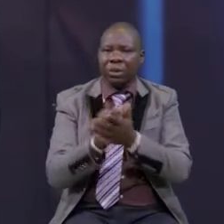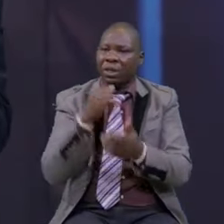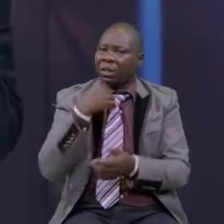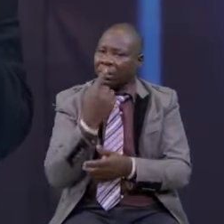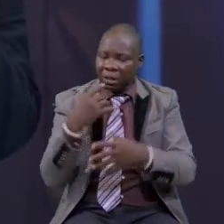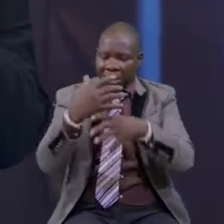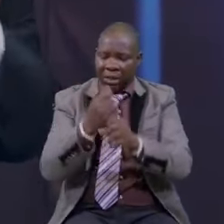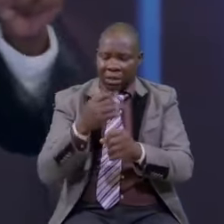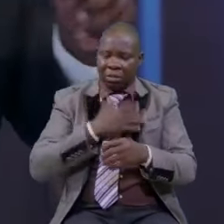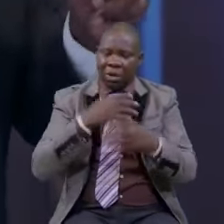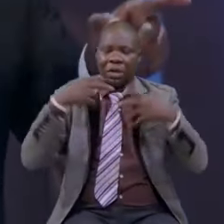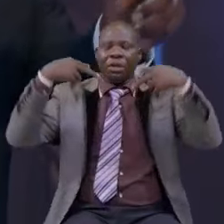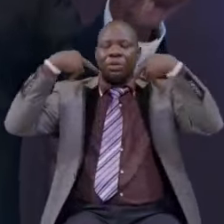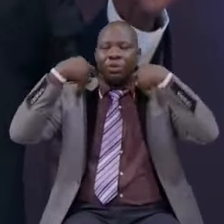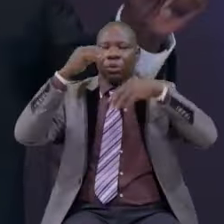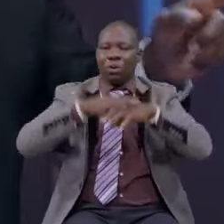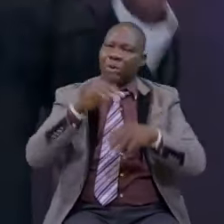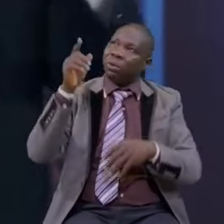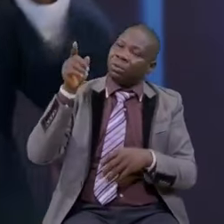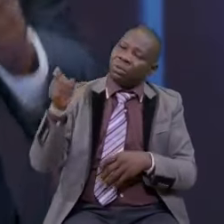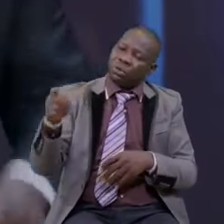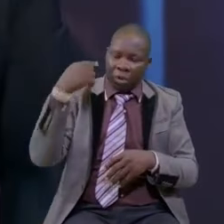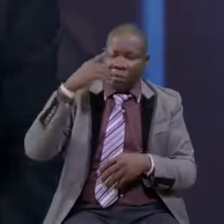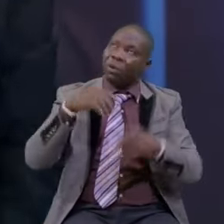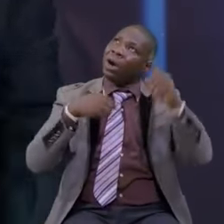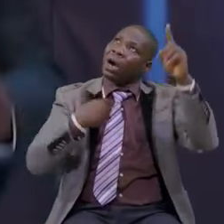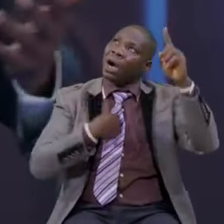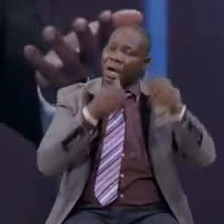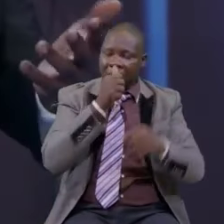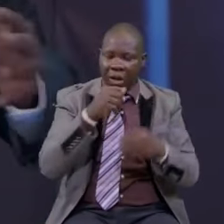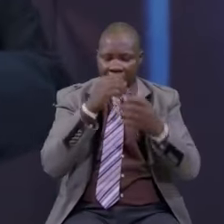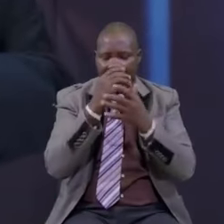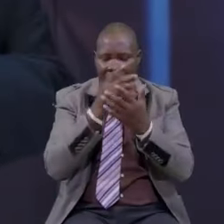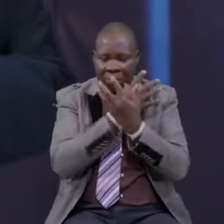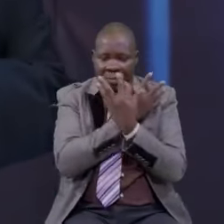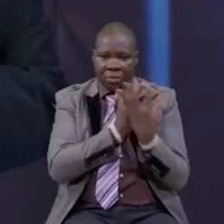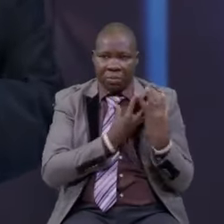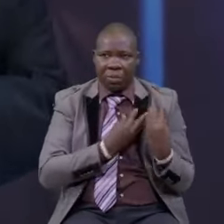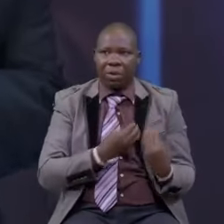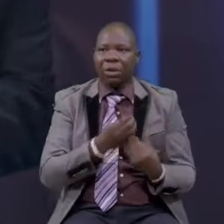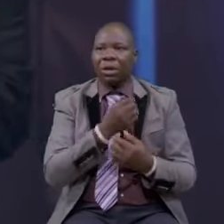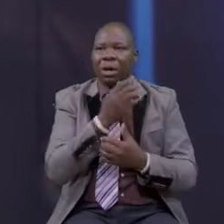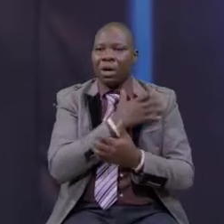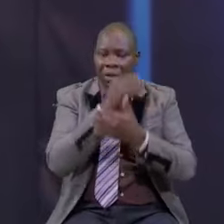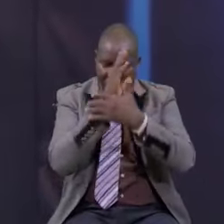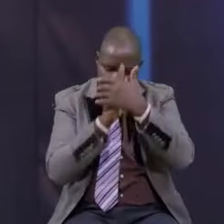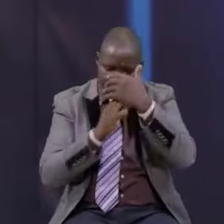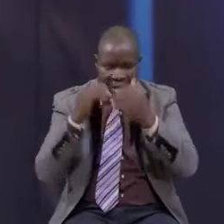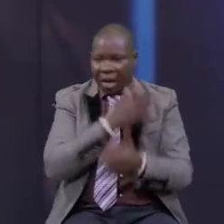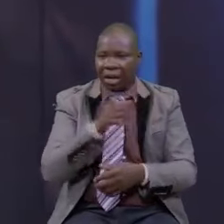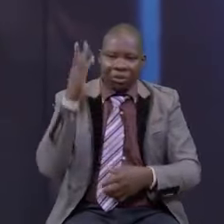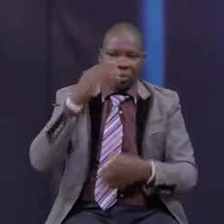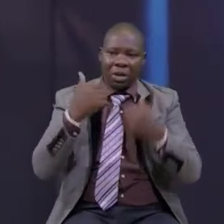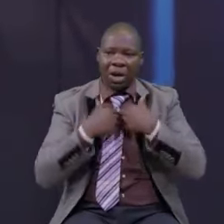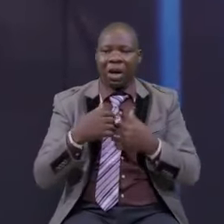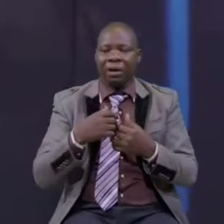my yoke upon you, for I am meek and I am lowly, and ye shall find rest to your soul. We